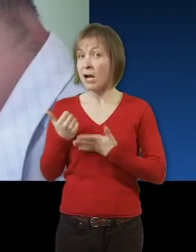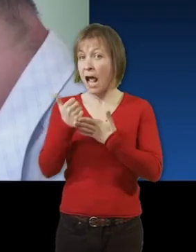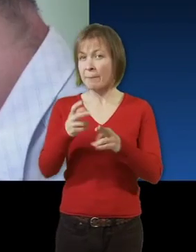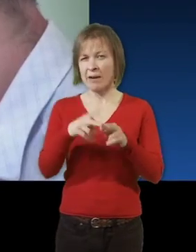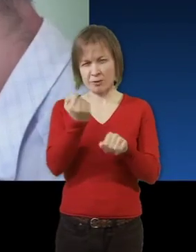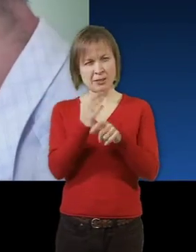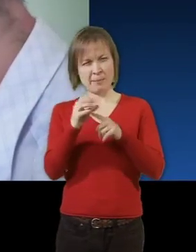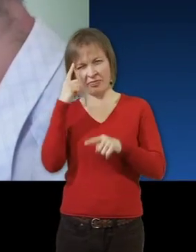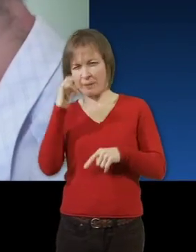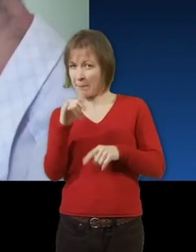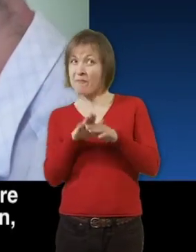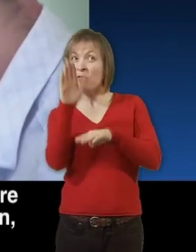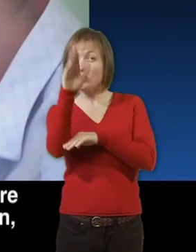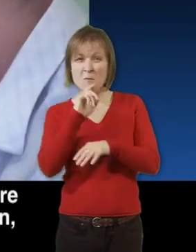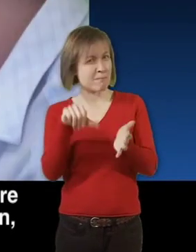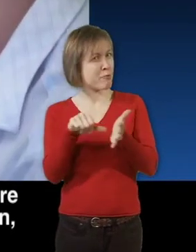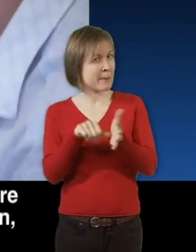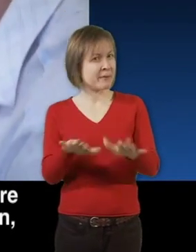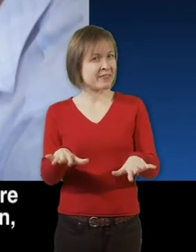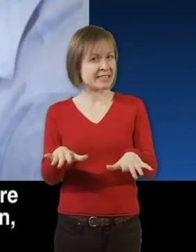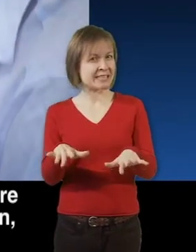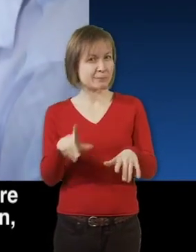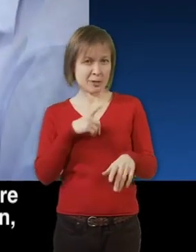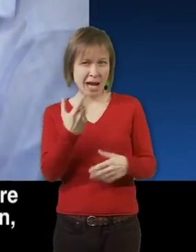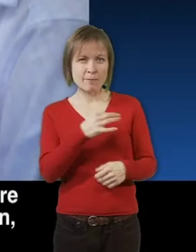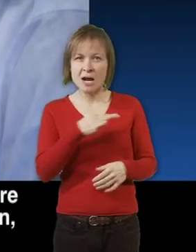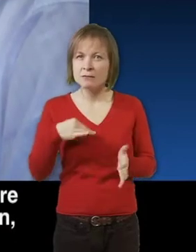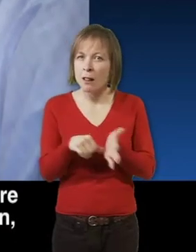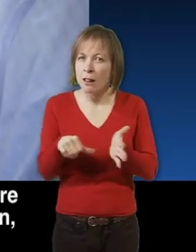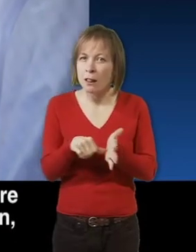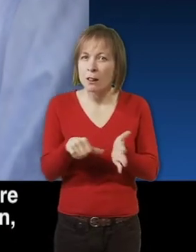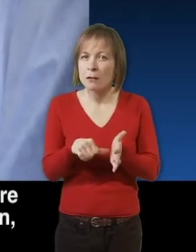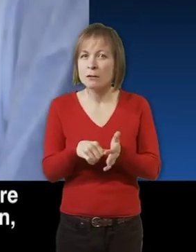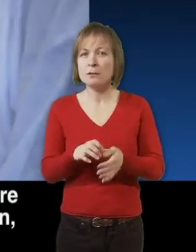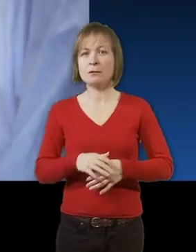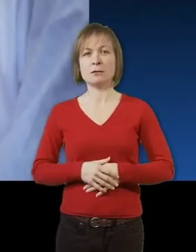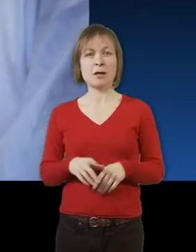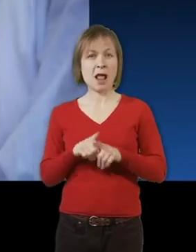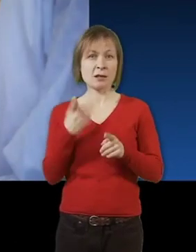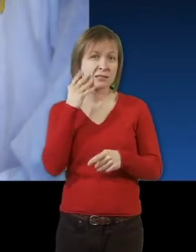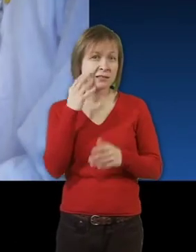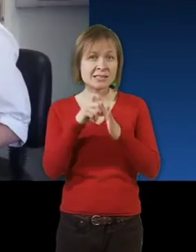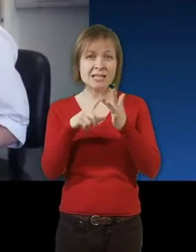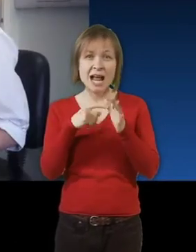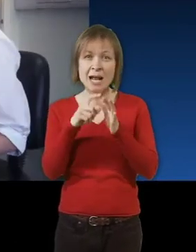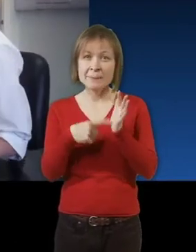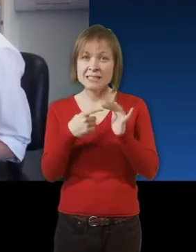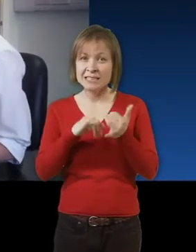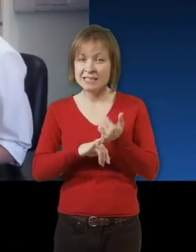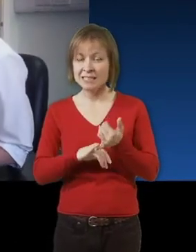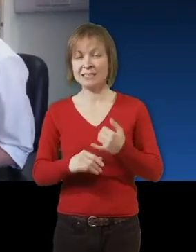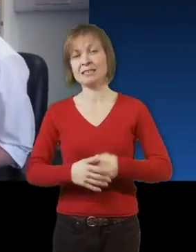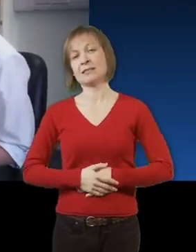also get free help if your GP thinks you may have problems in the future because of a medical condition. For example,